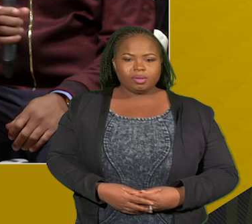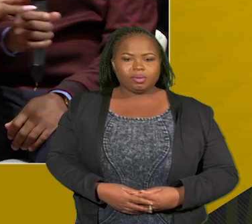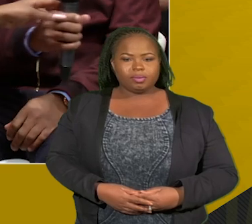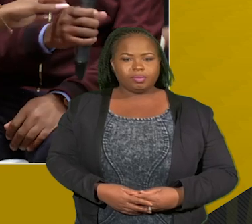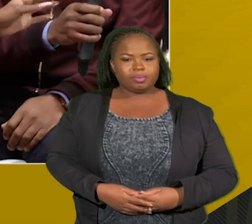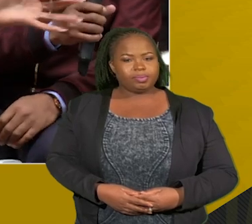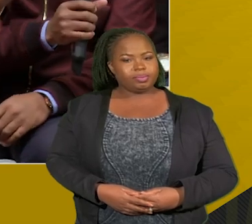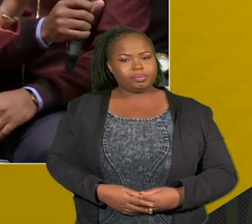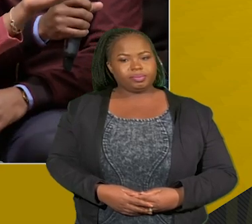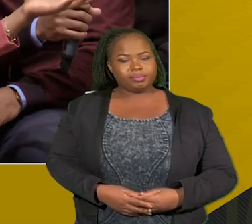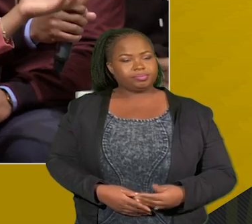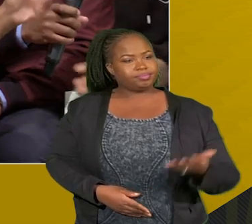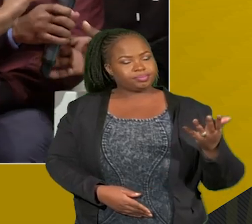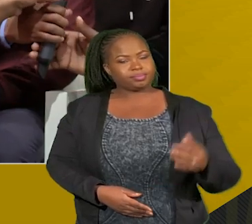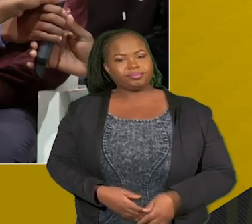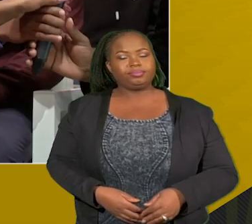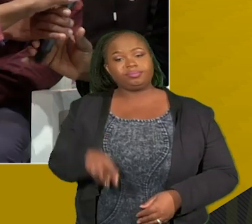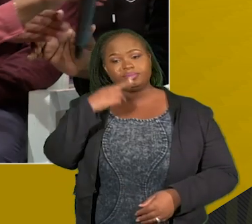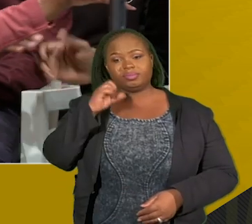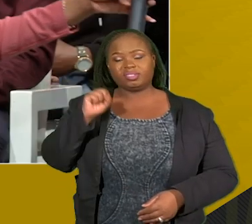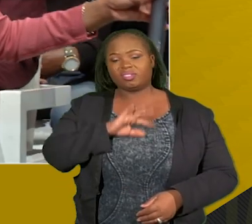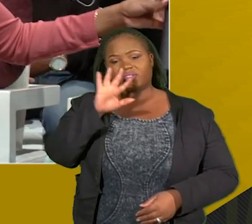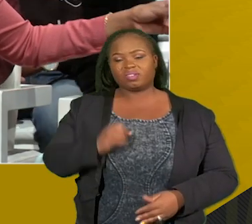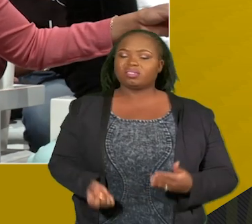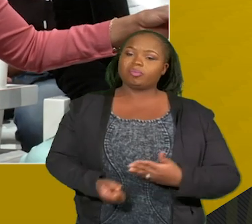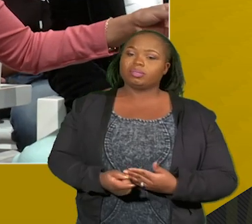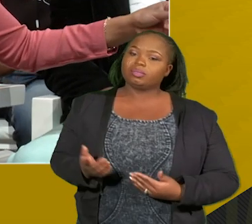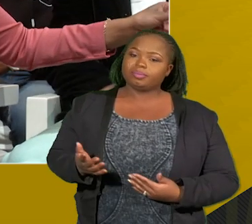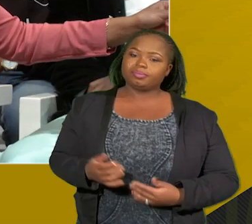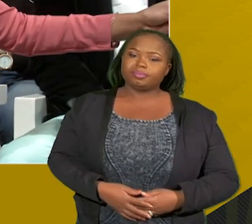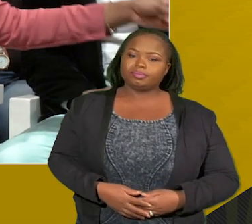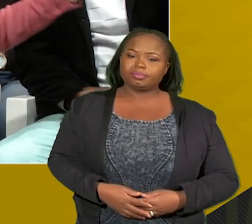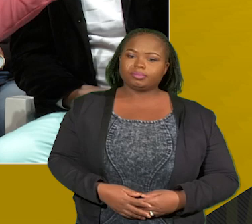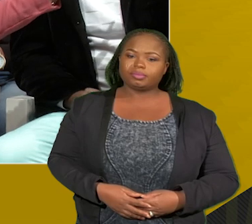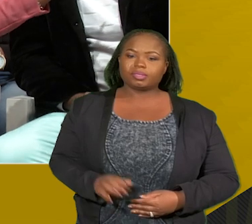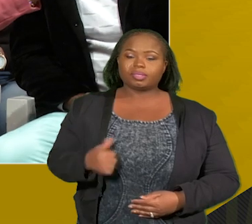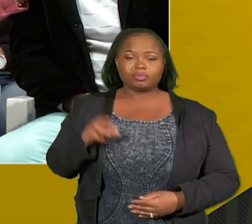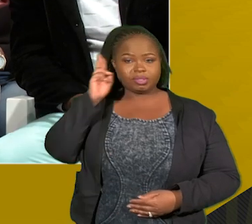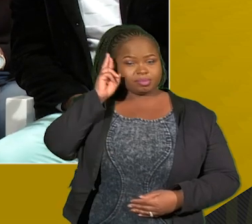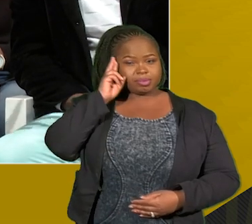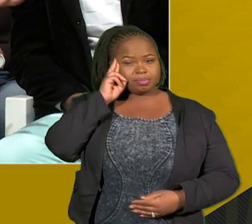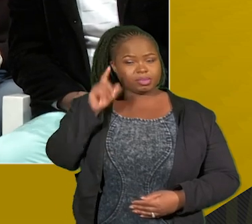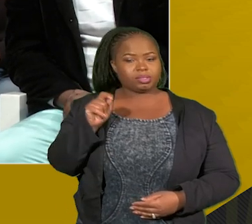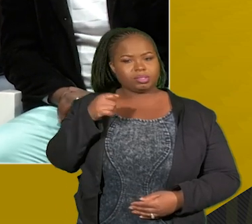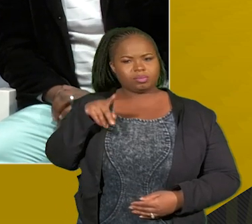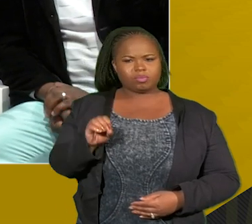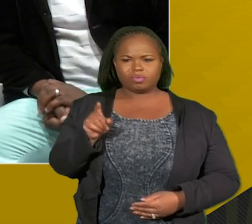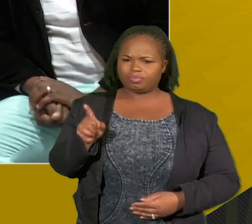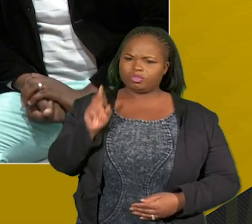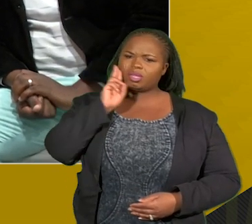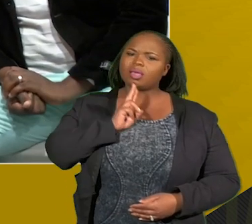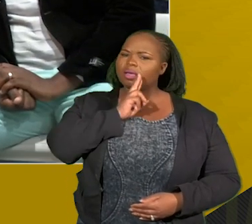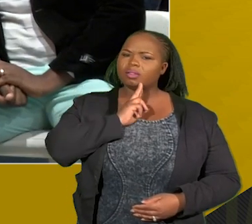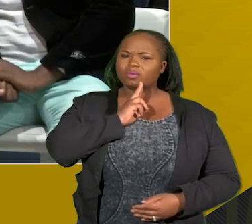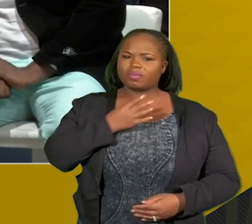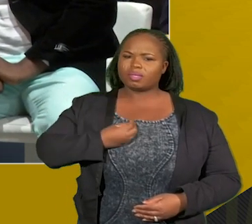I mean that's the reality of South Africa right now. Thetha Tshepo, you wanted to say something and re hopole gore Thetha Tshepo, you are the uncle. You are the